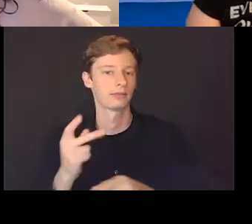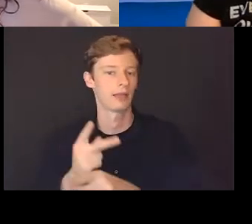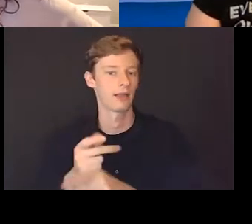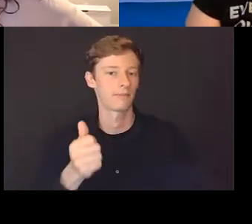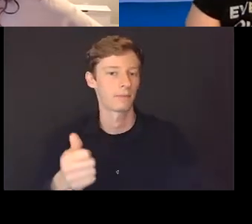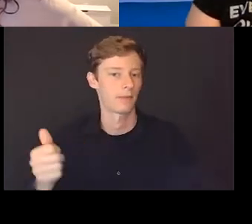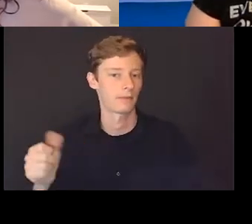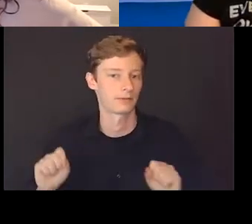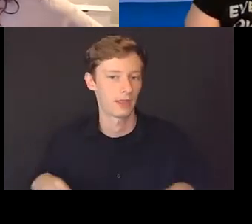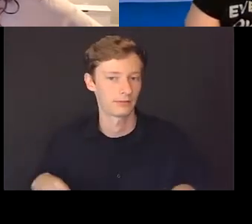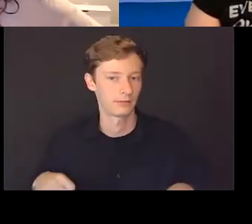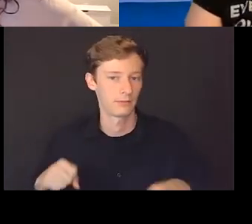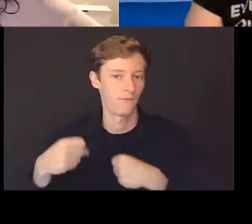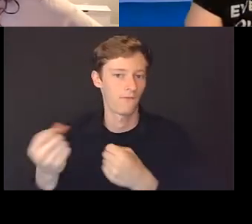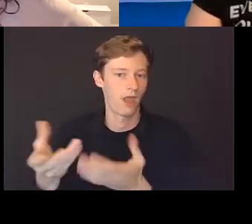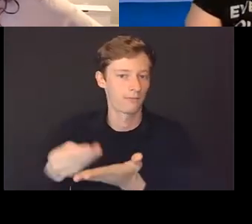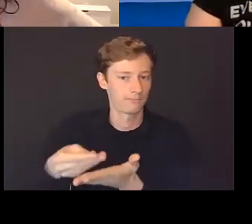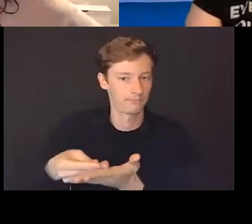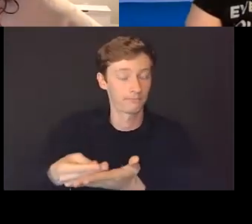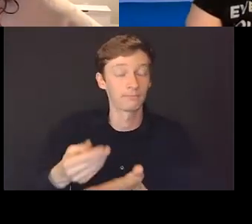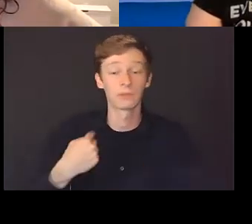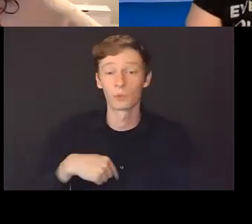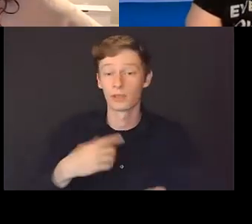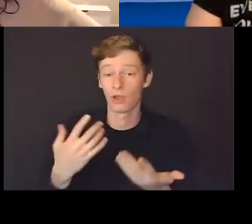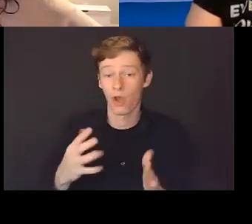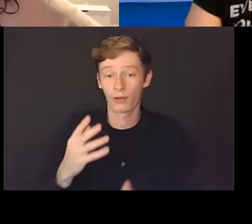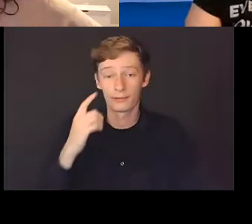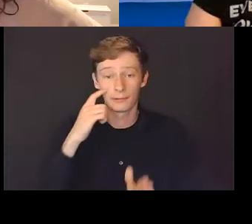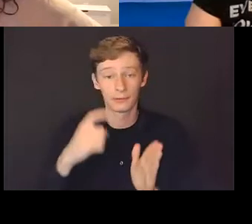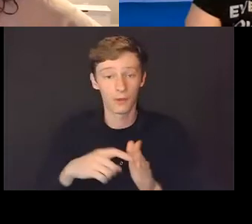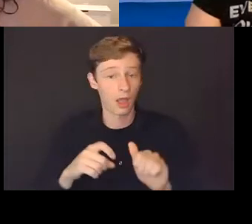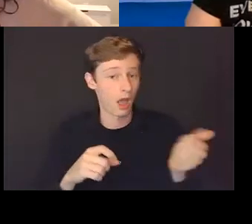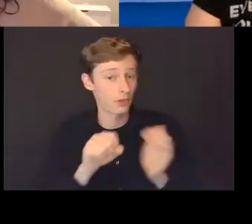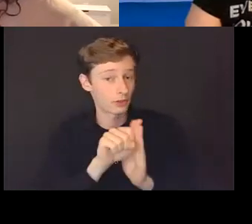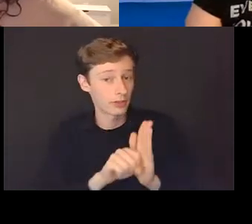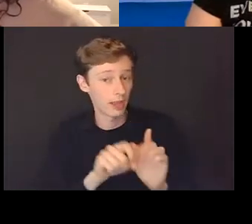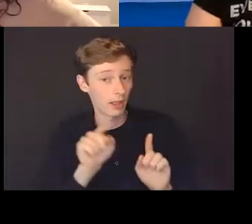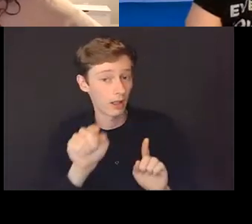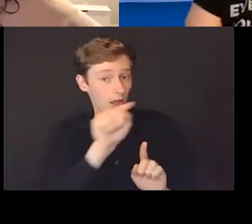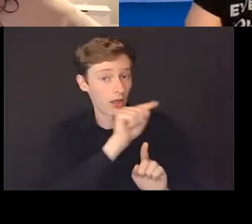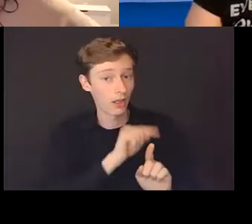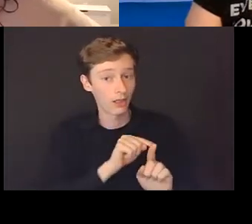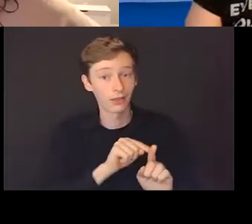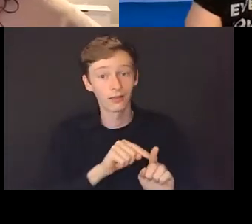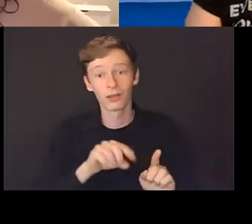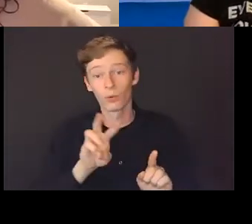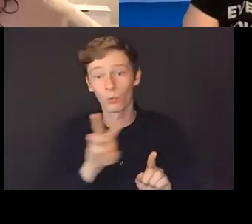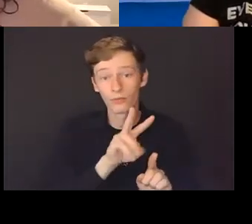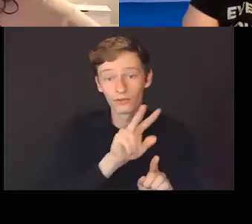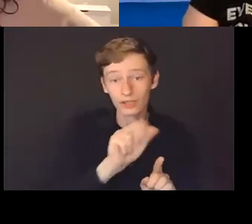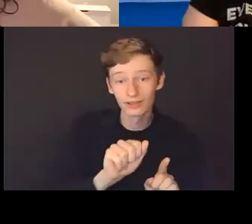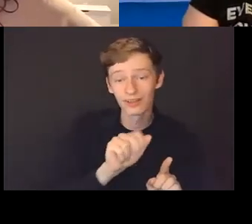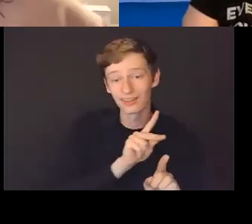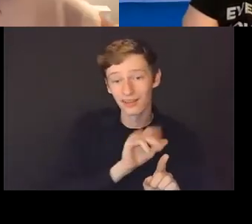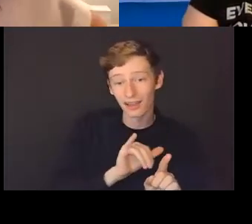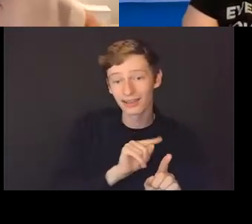are already seeing an uptick in folks from other states around us who are having trouble accessing services.